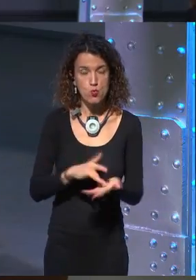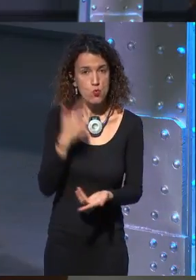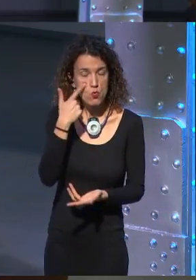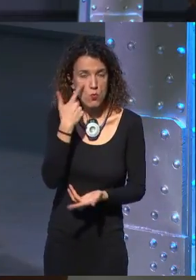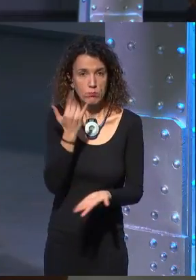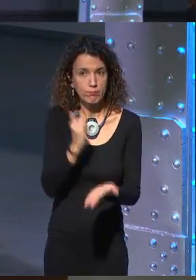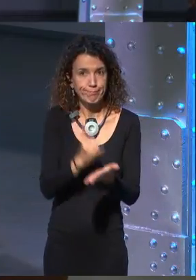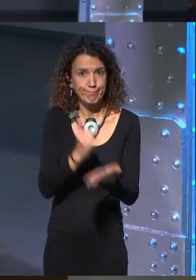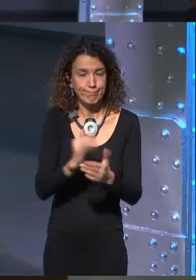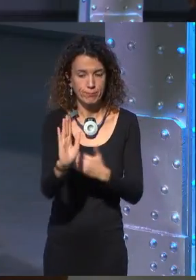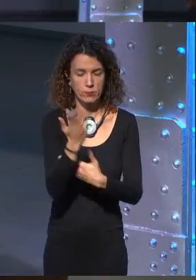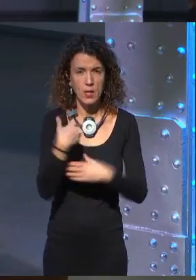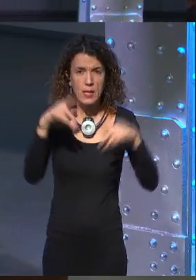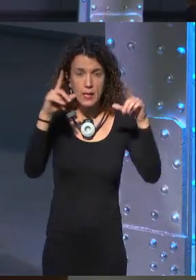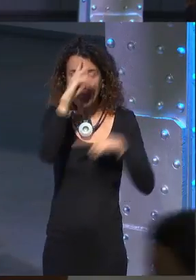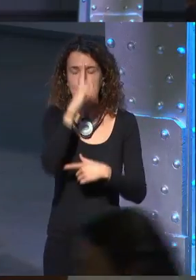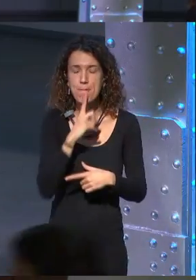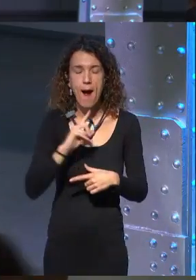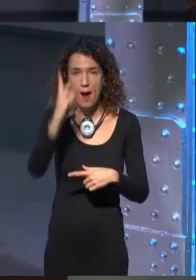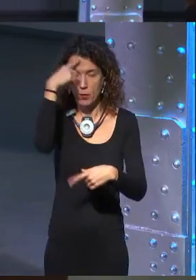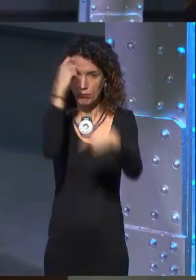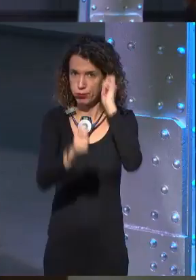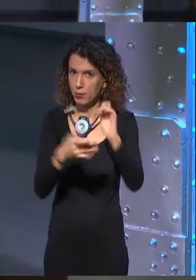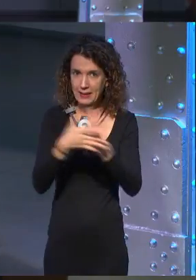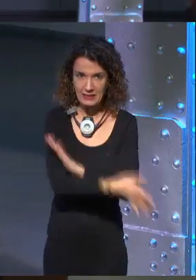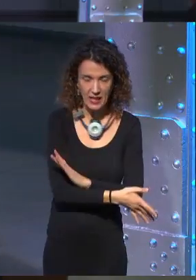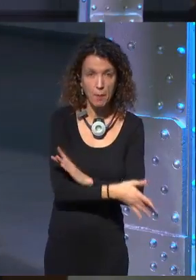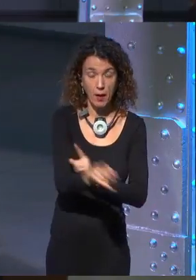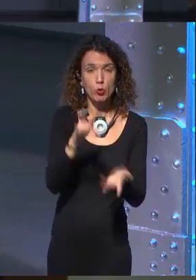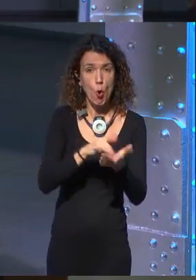went, oh, that's just not right. It was being done on social media.